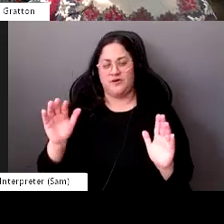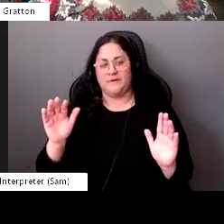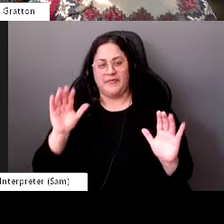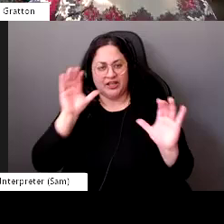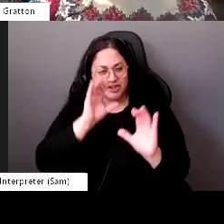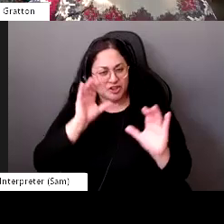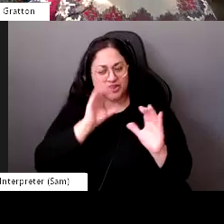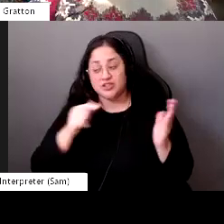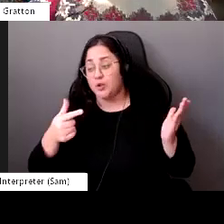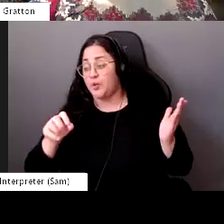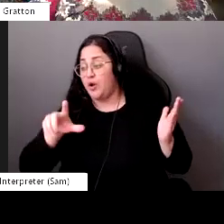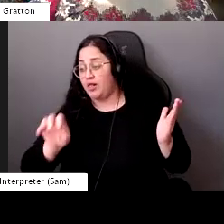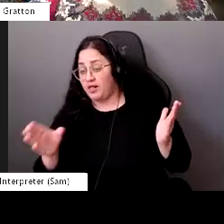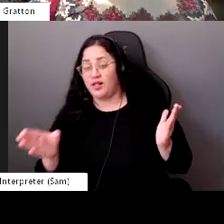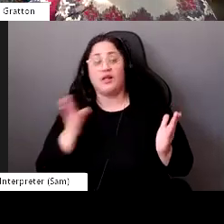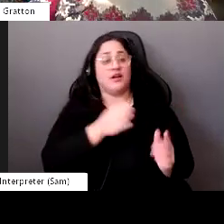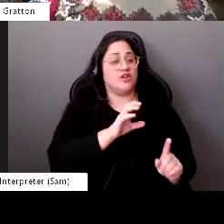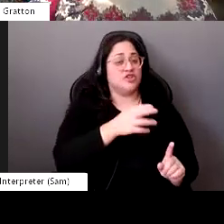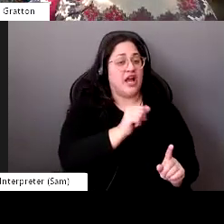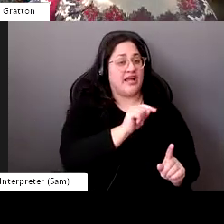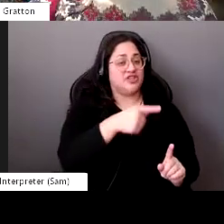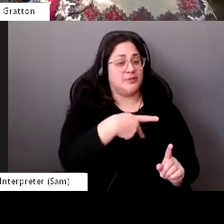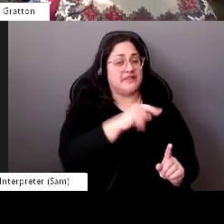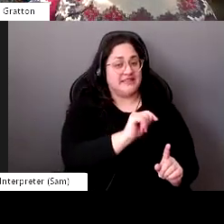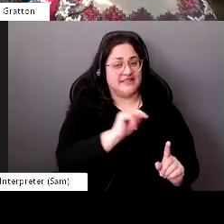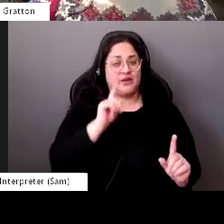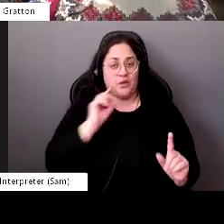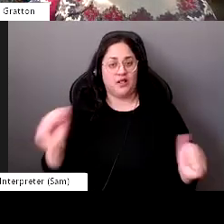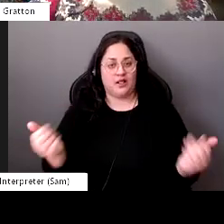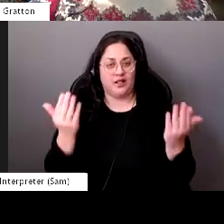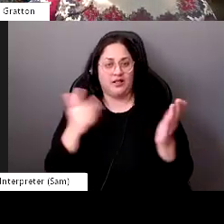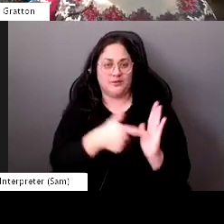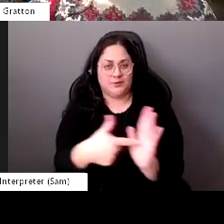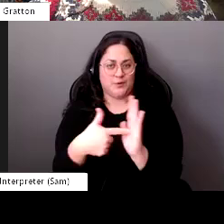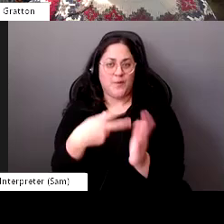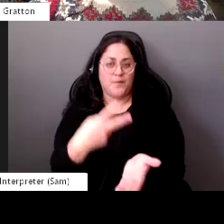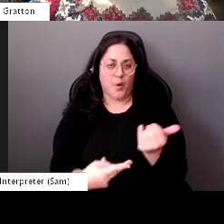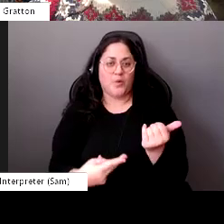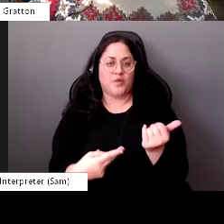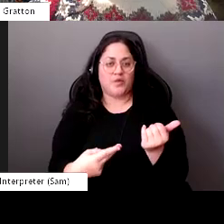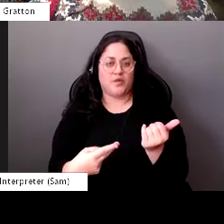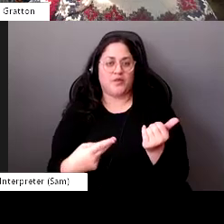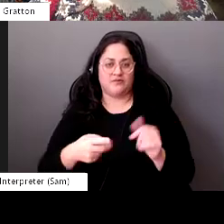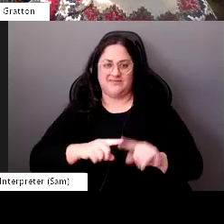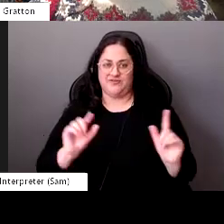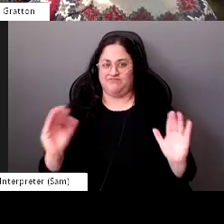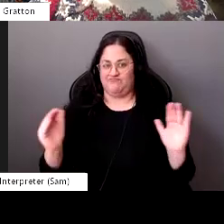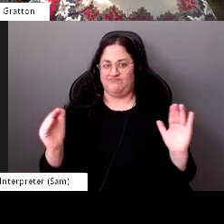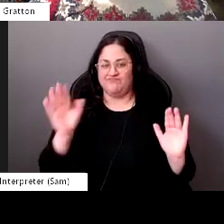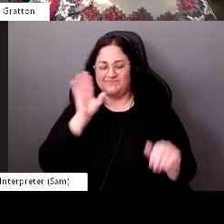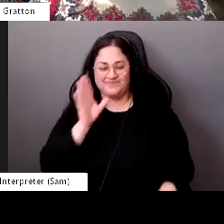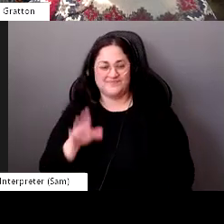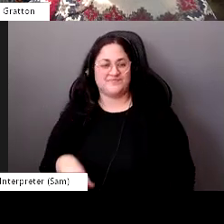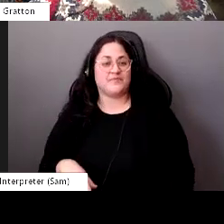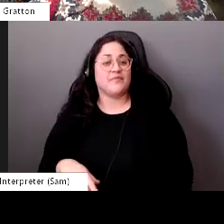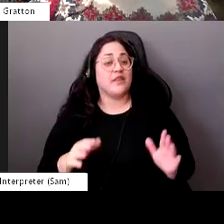ChatGPT. The big thing with ChatGPT, though, is it's much more conversational. So again, I'll just really quickly